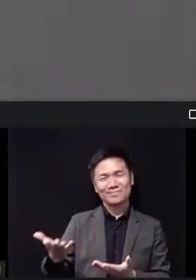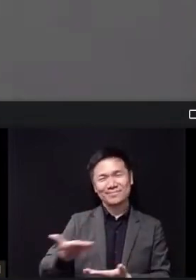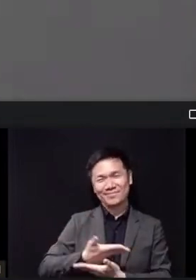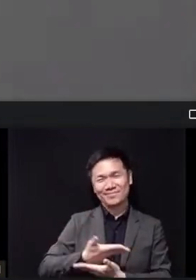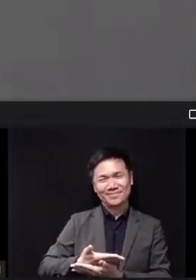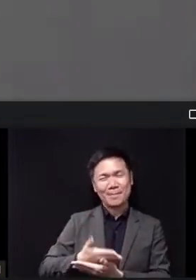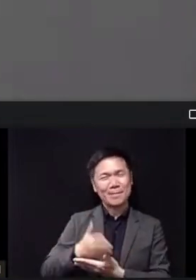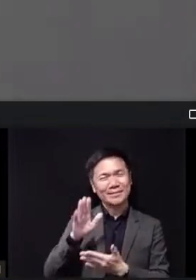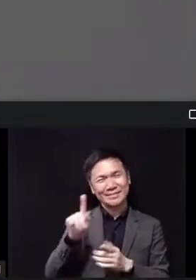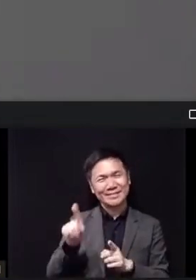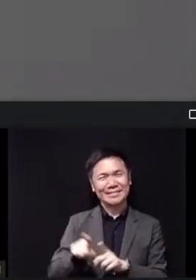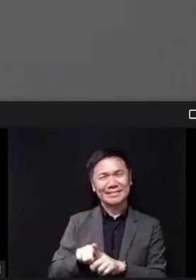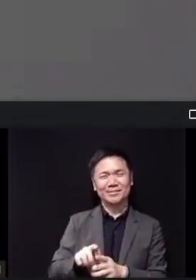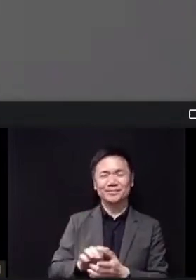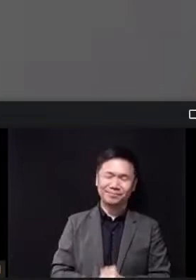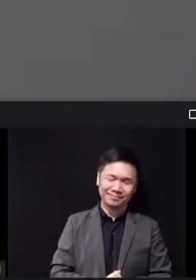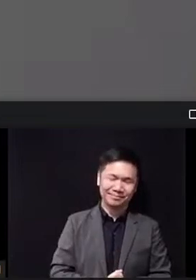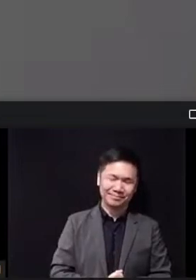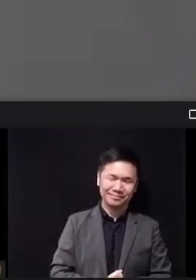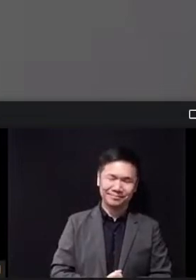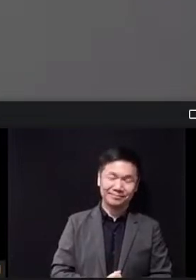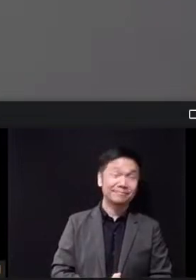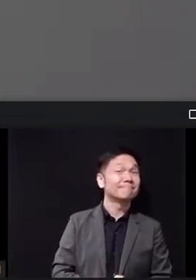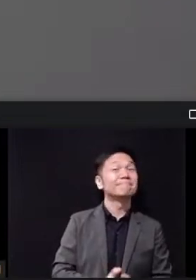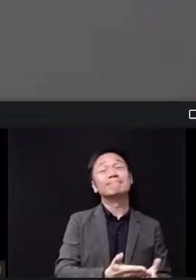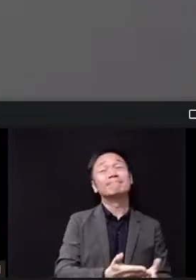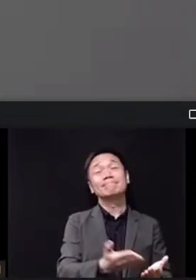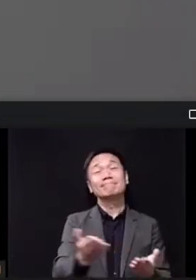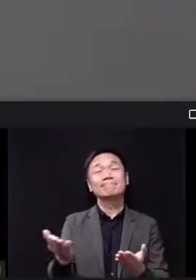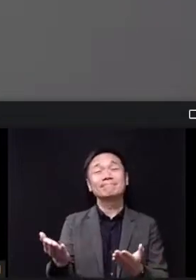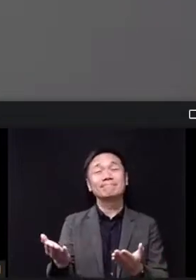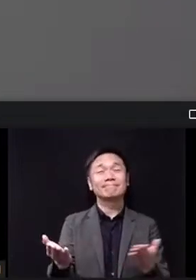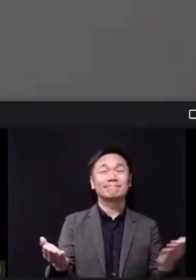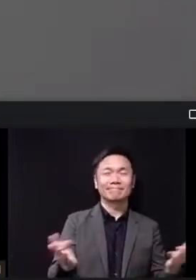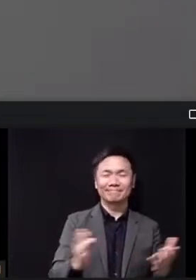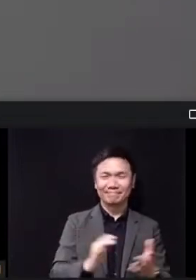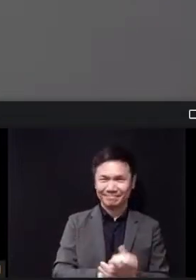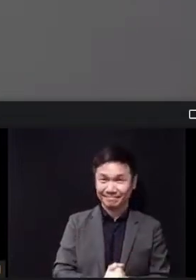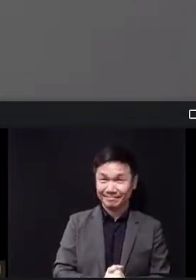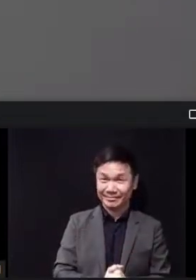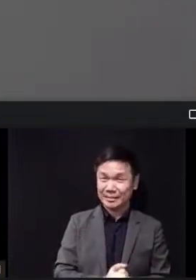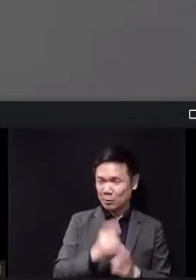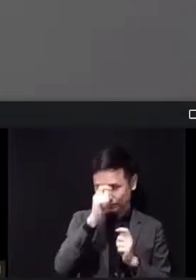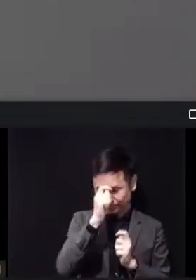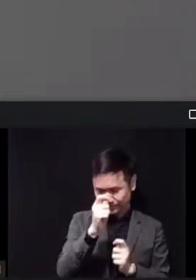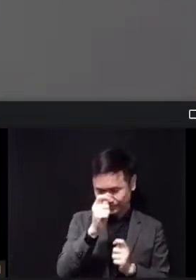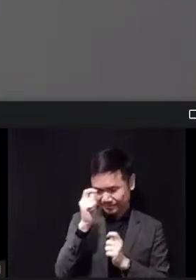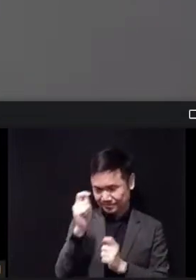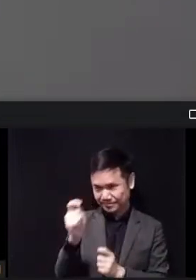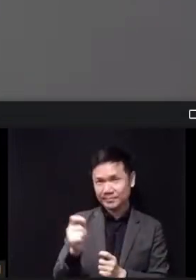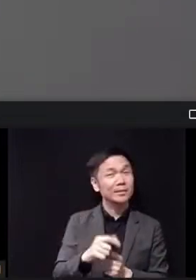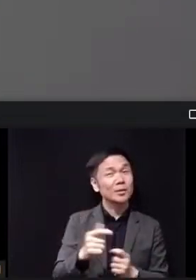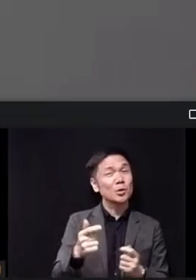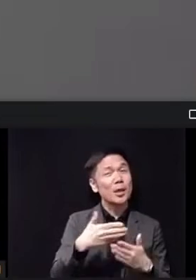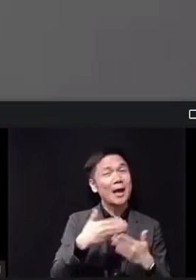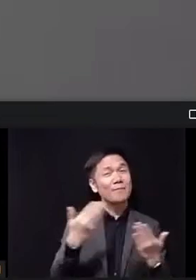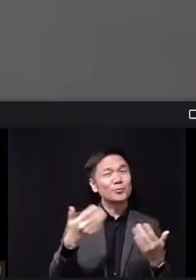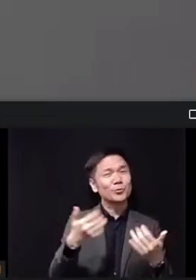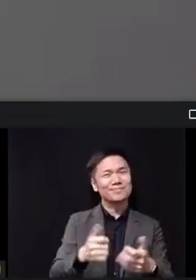Honorable Ministers, Excellencies, distinguished delegates, ladies and gentlemen, esteemed colleagues, good